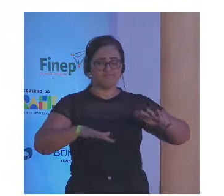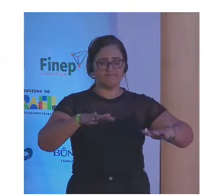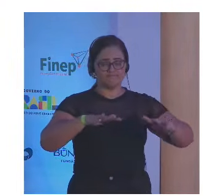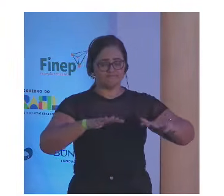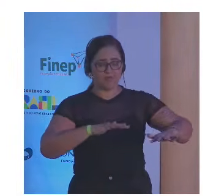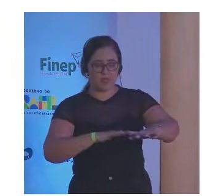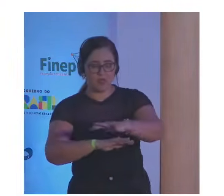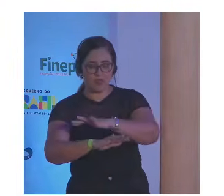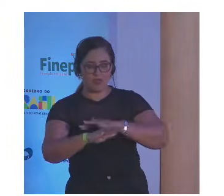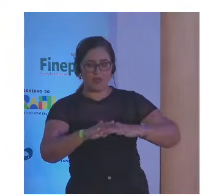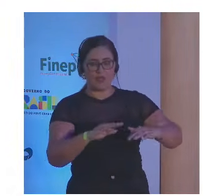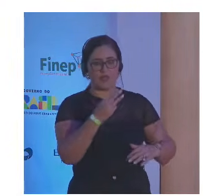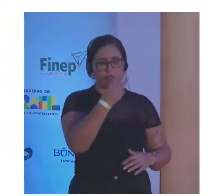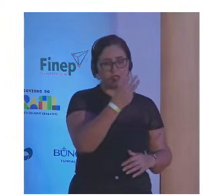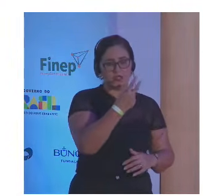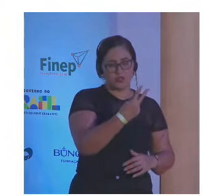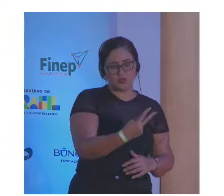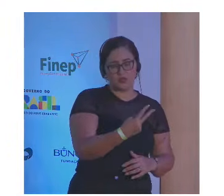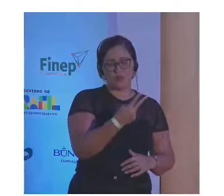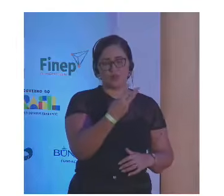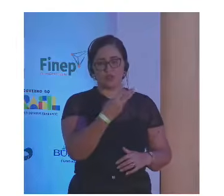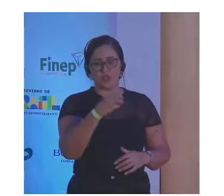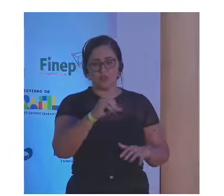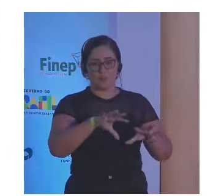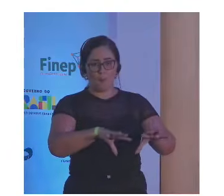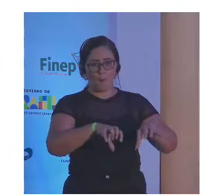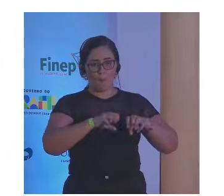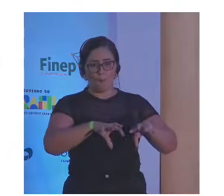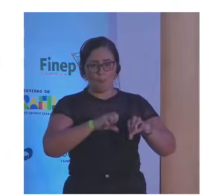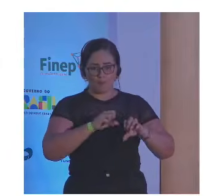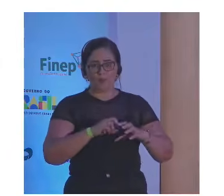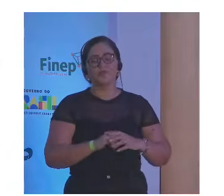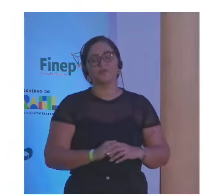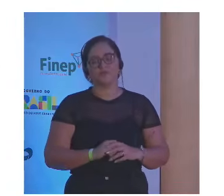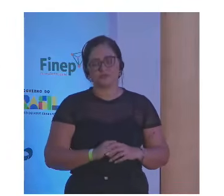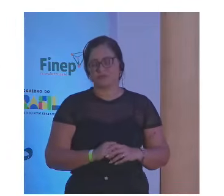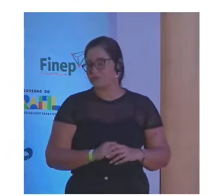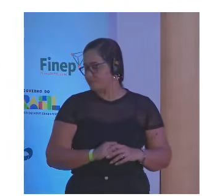39. No units, by the way. There should be